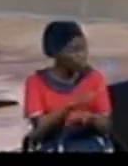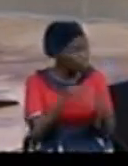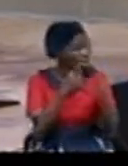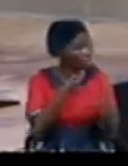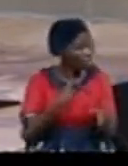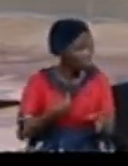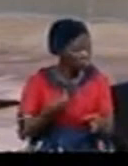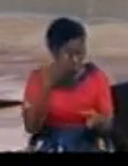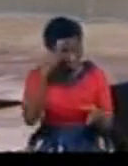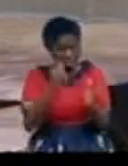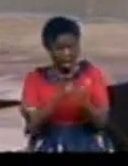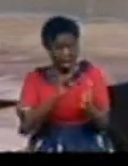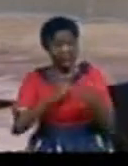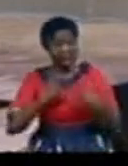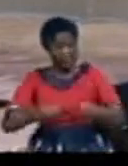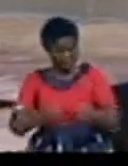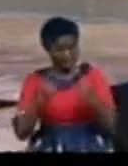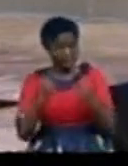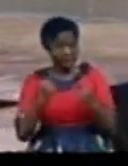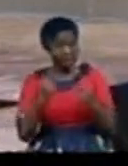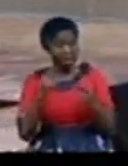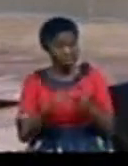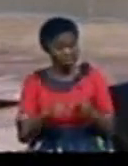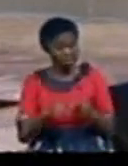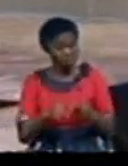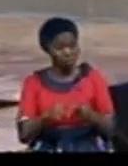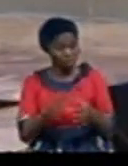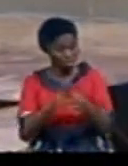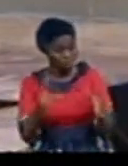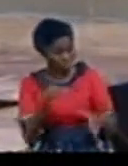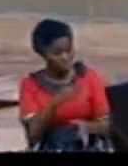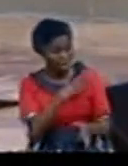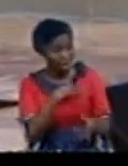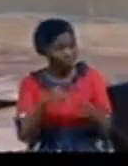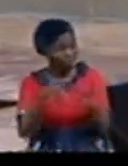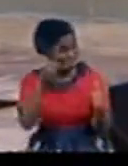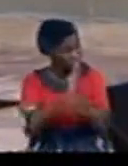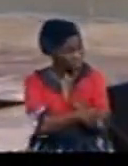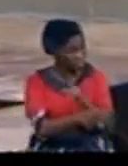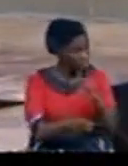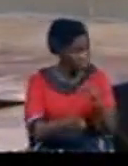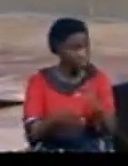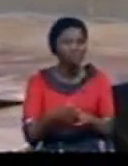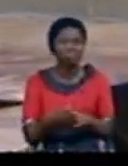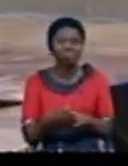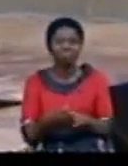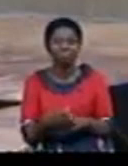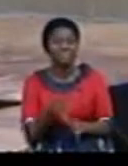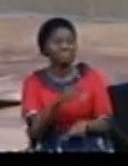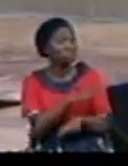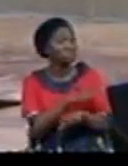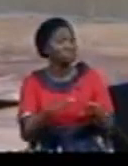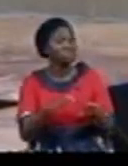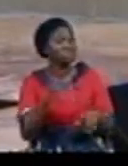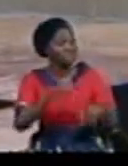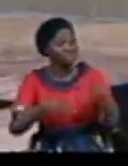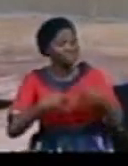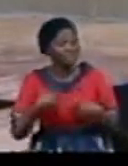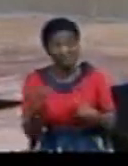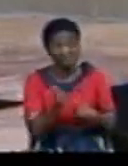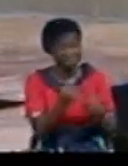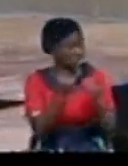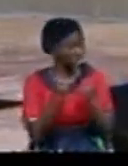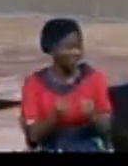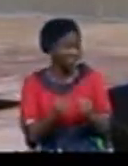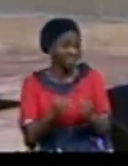and power to crucify you? You couldn't have any power. Were it not for the plan of God, what